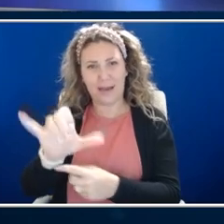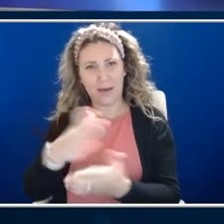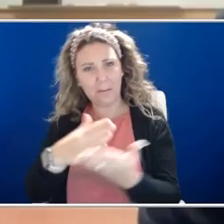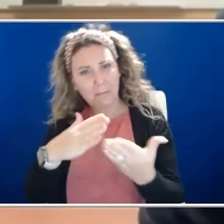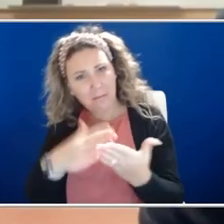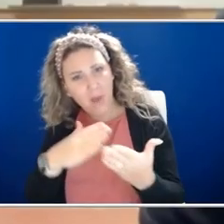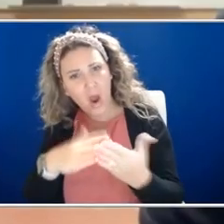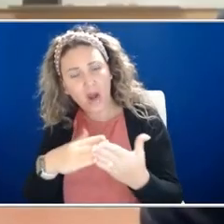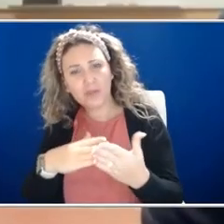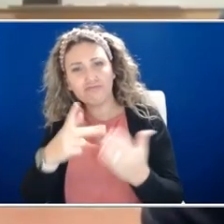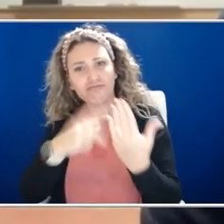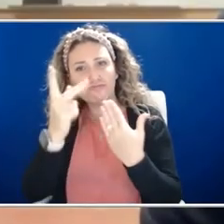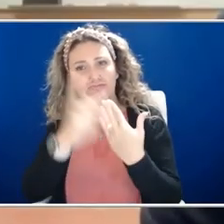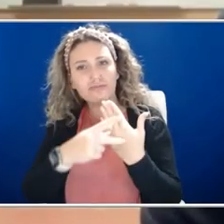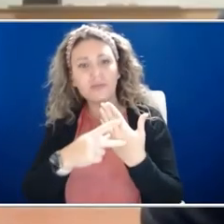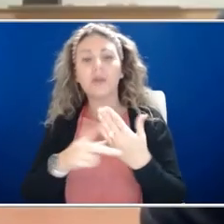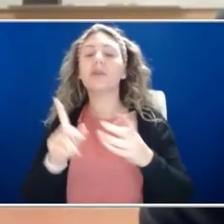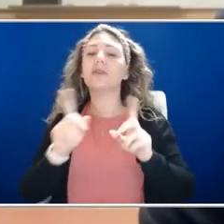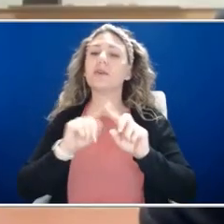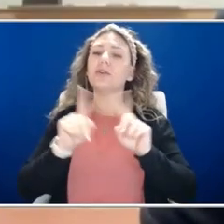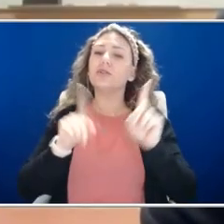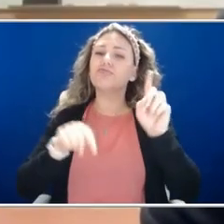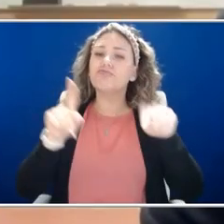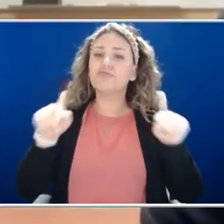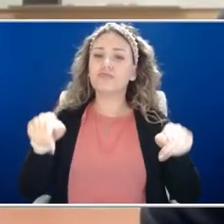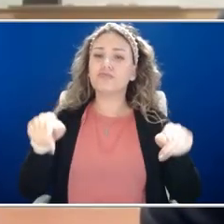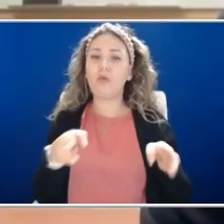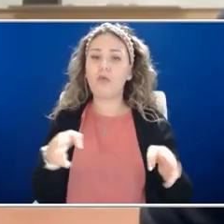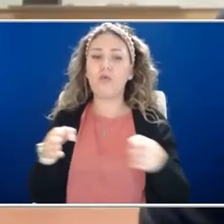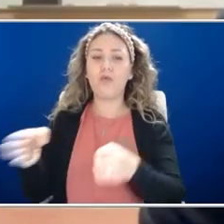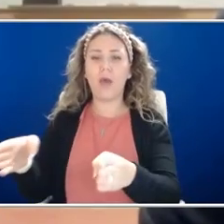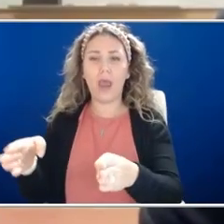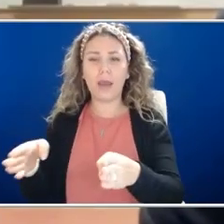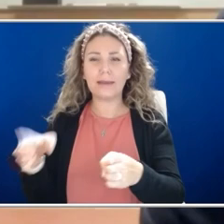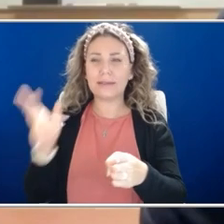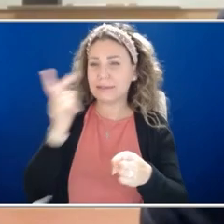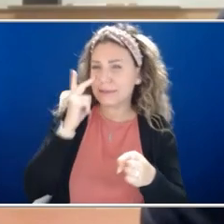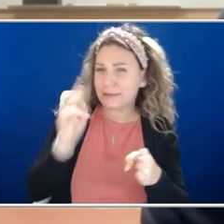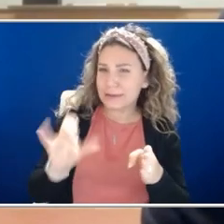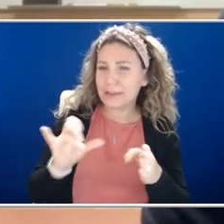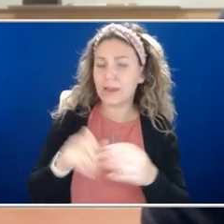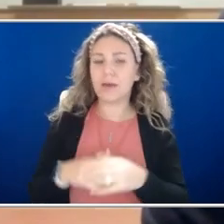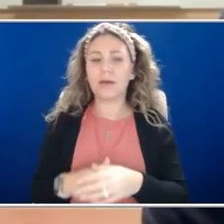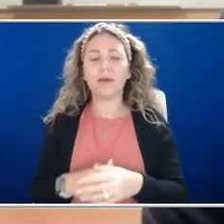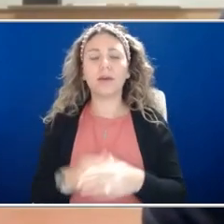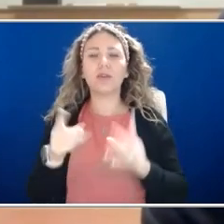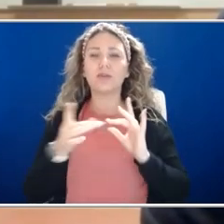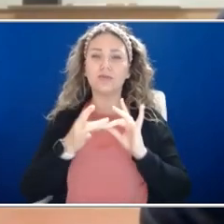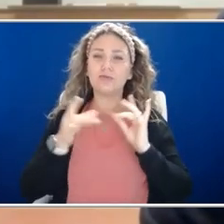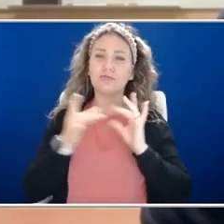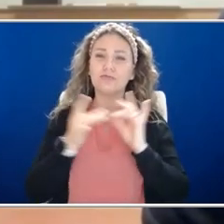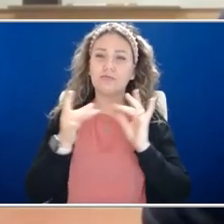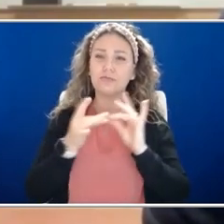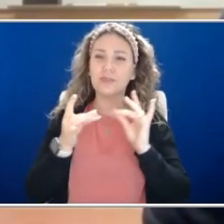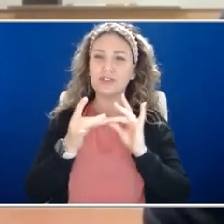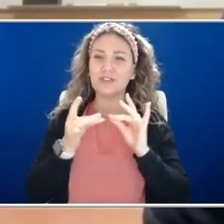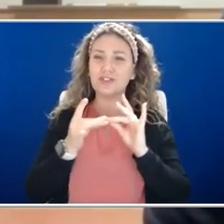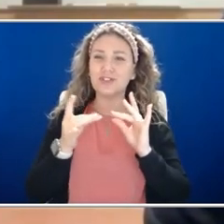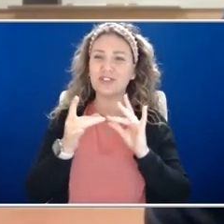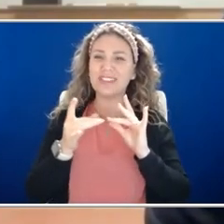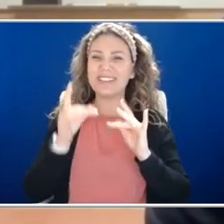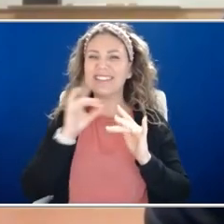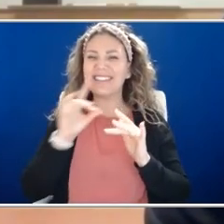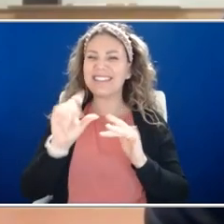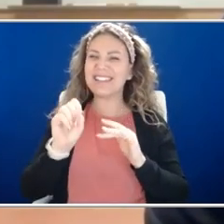You know, there's different ways to look at that. You know, you mentioned some of the science fictions movies